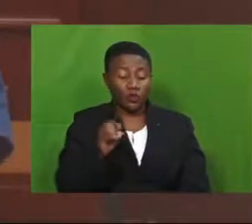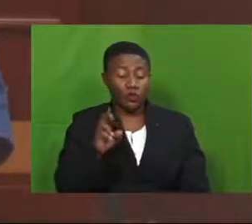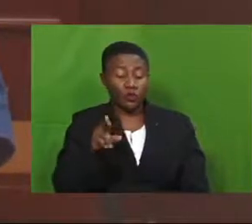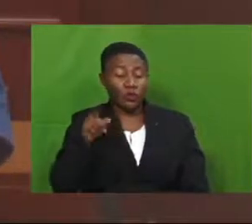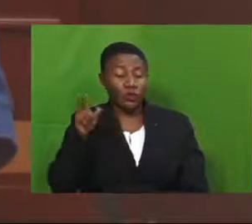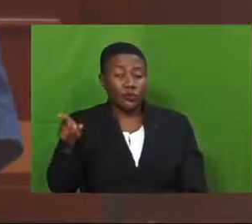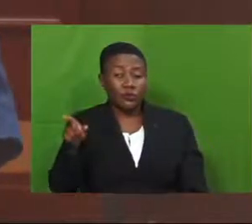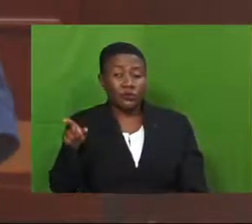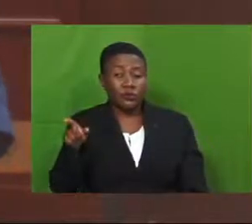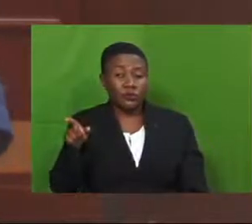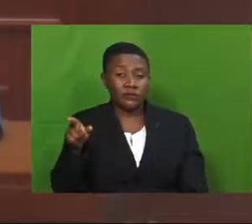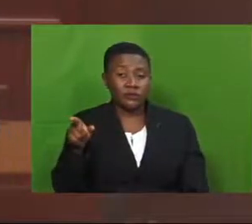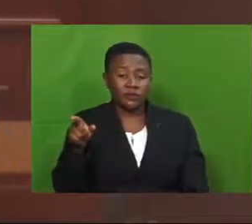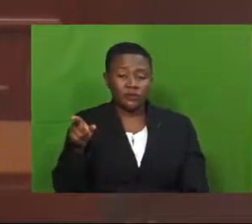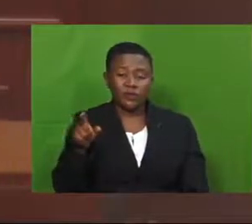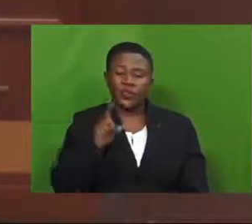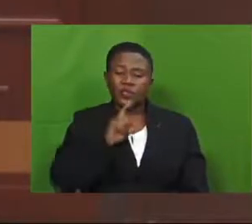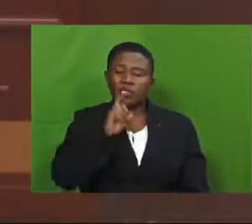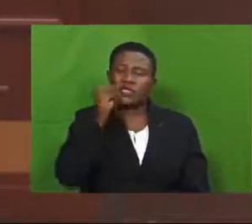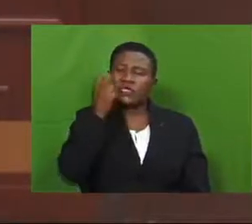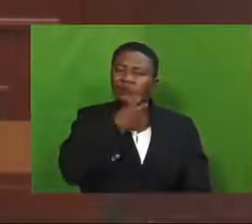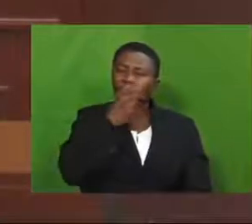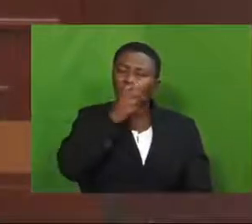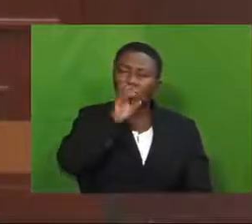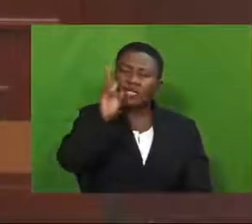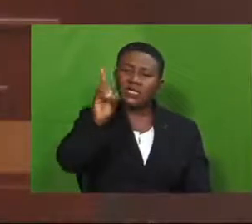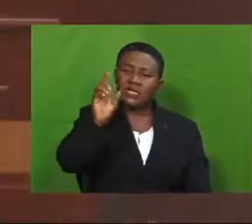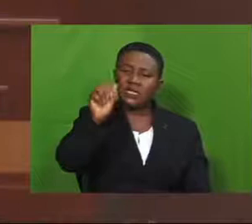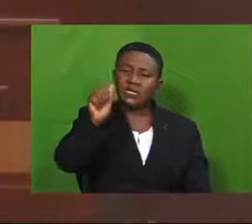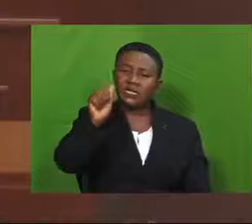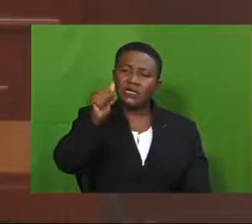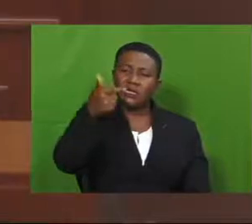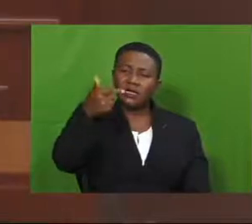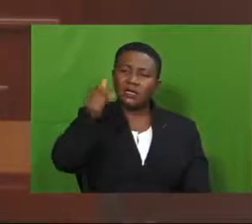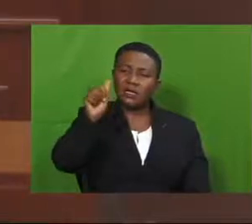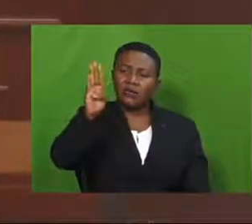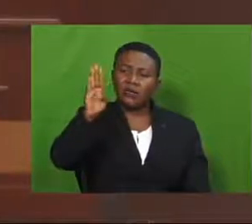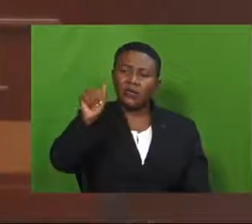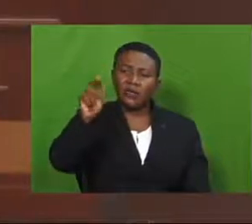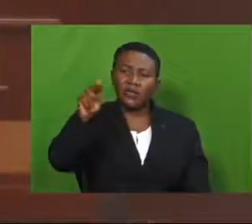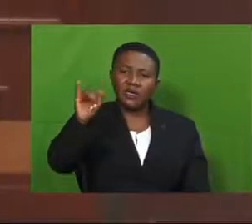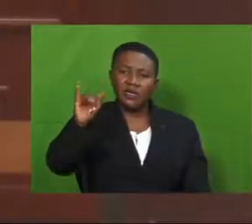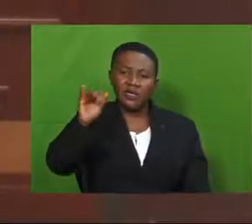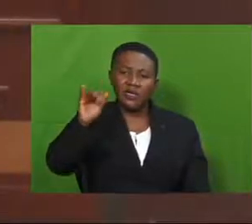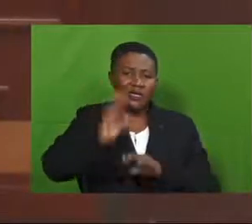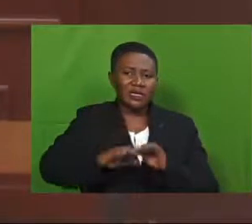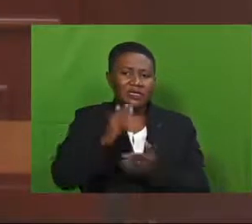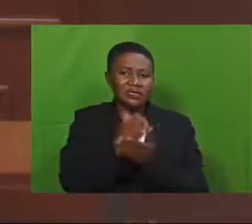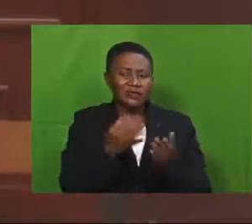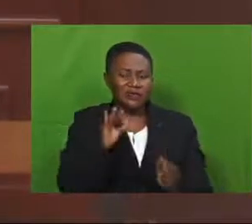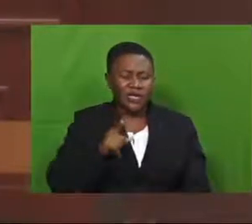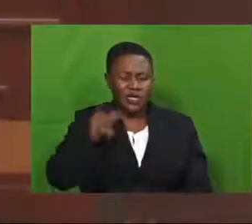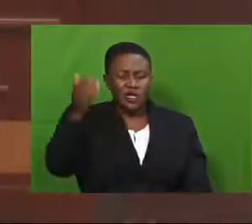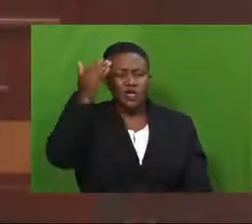an impeccable Dagbani than some of us, and he was so concerned about issues of the North. To that